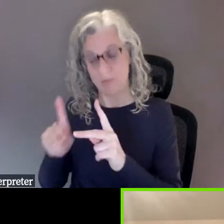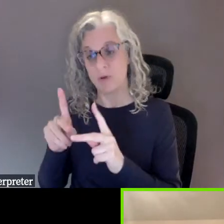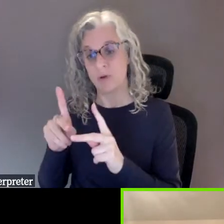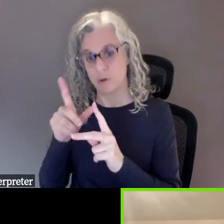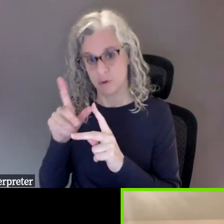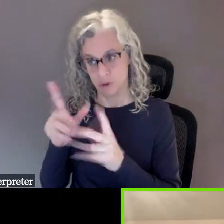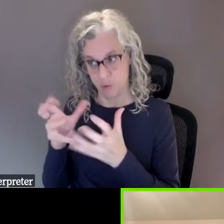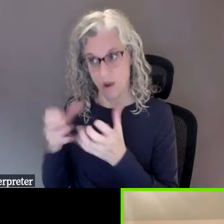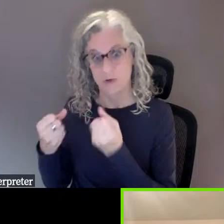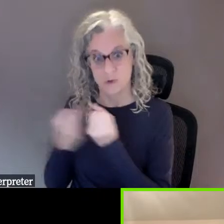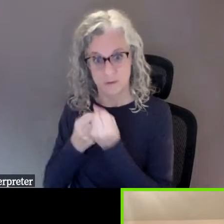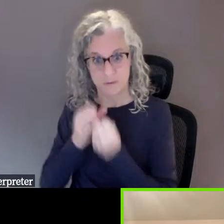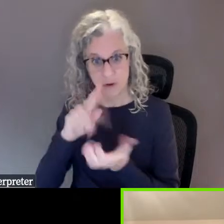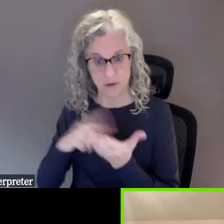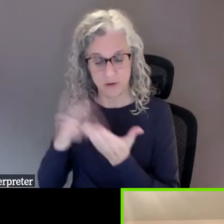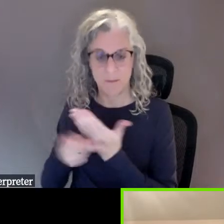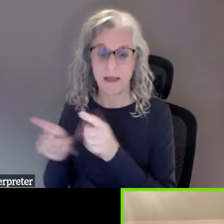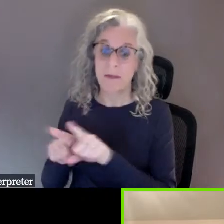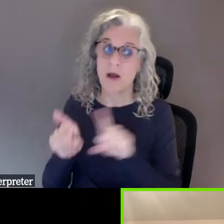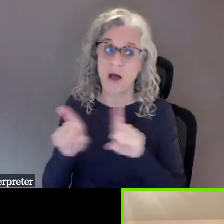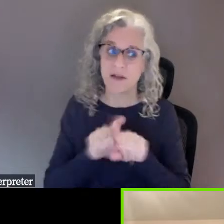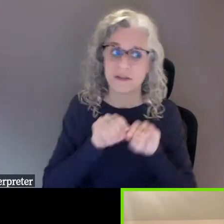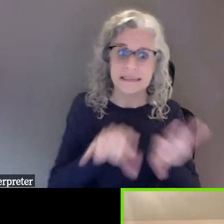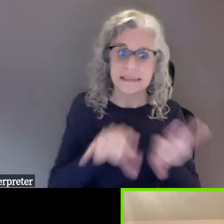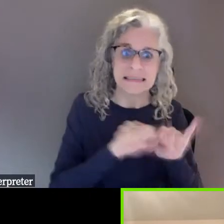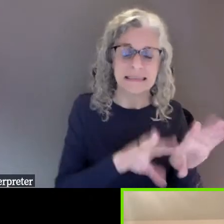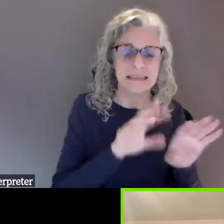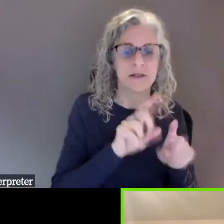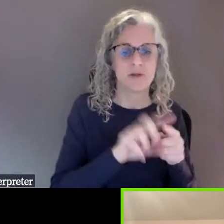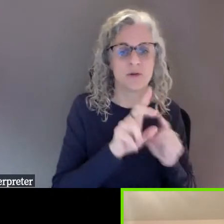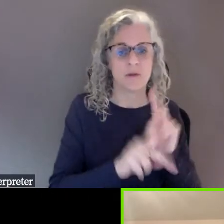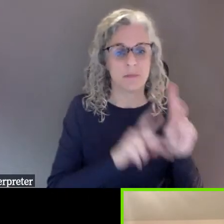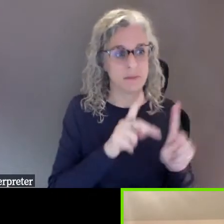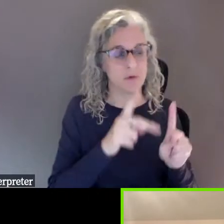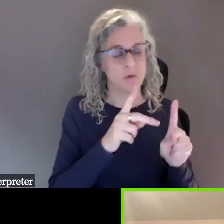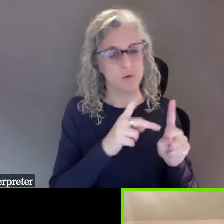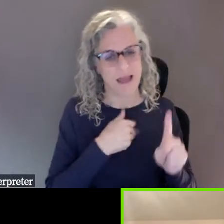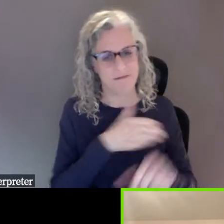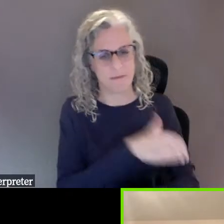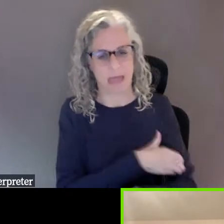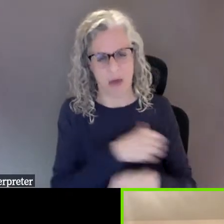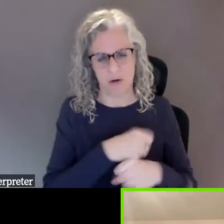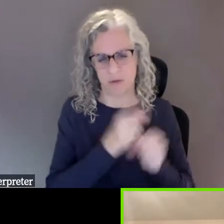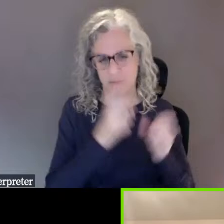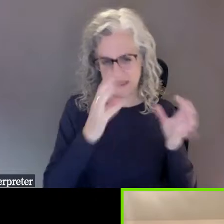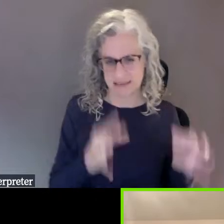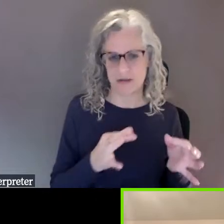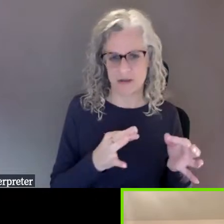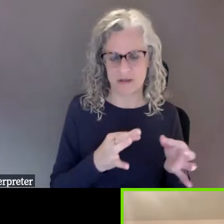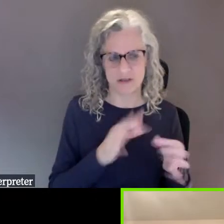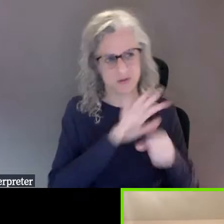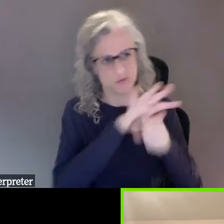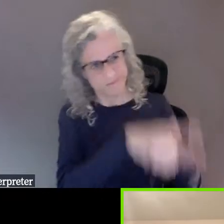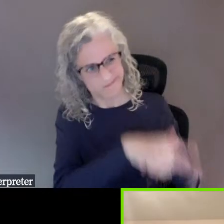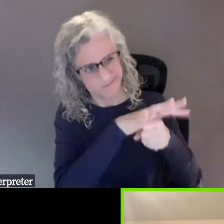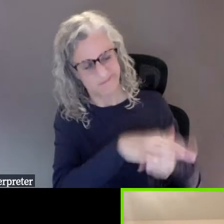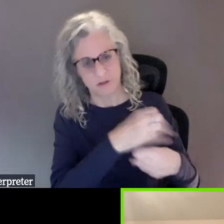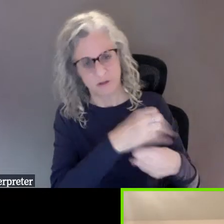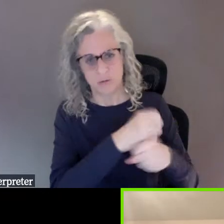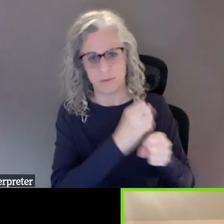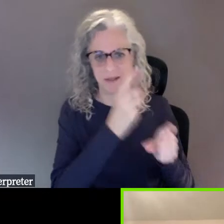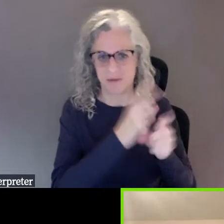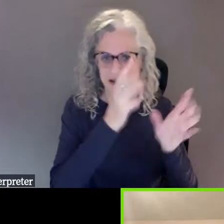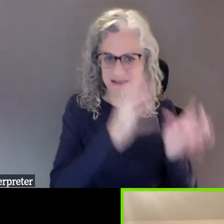campaign, but also to the people that you want to, who are the decision makers, who you want to pressure to make this decision, showing up outside